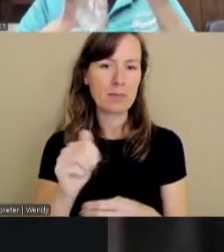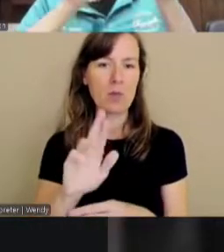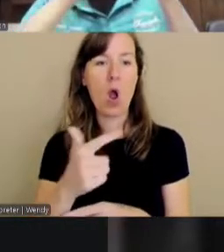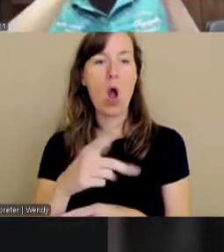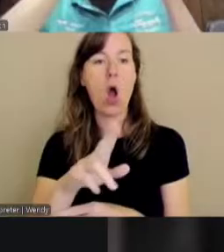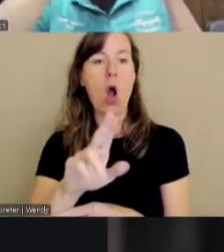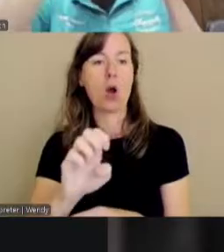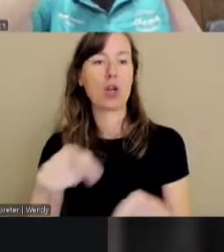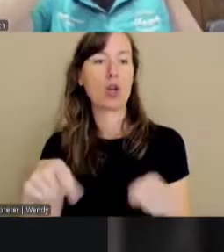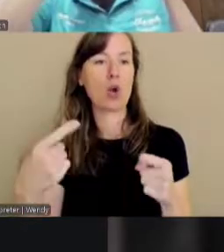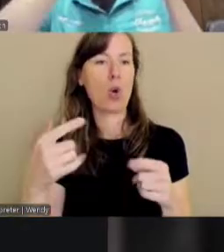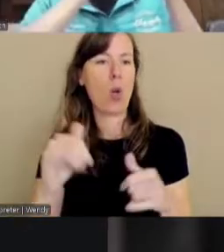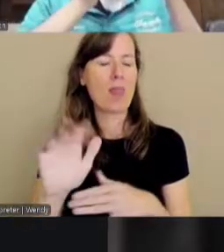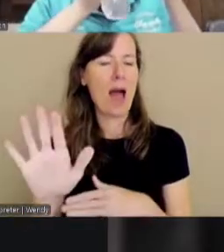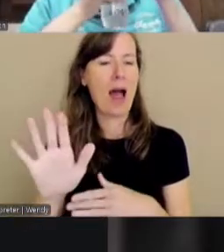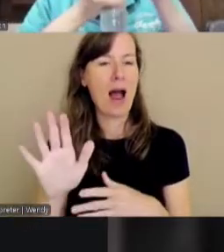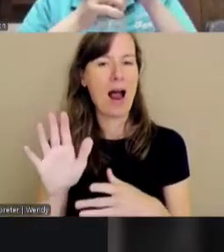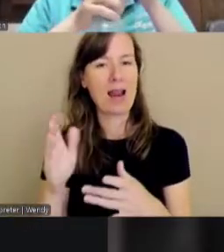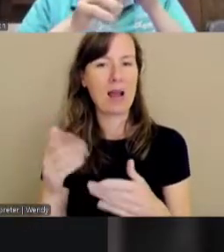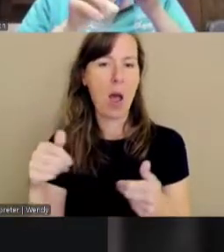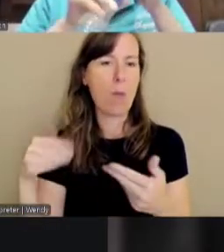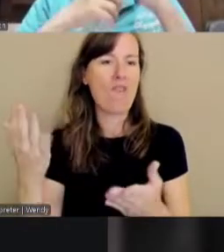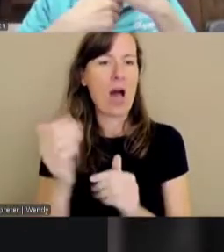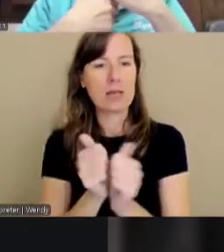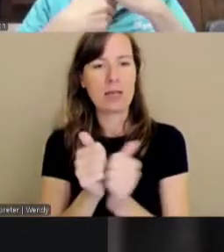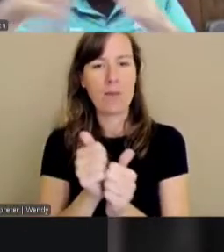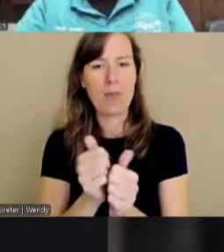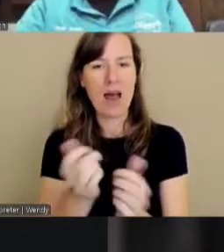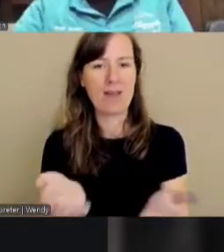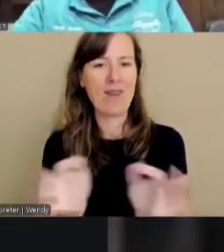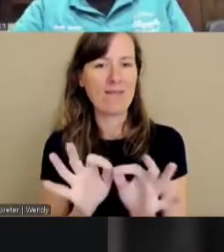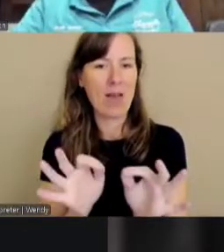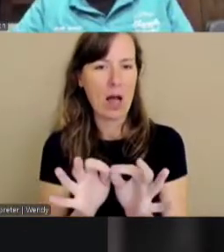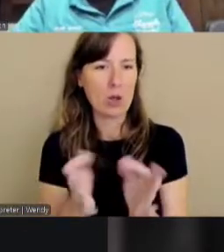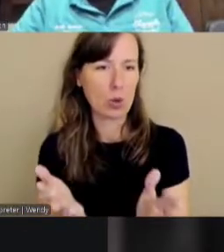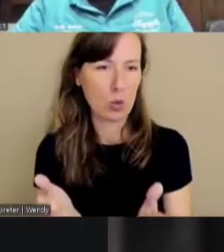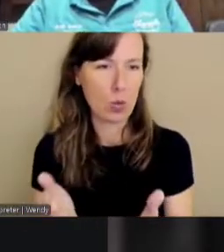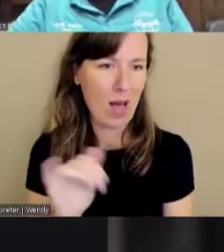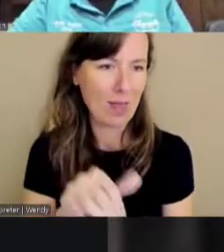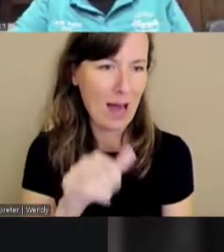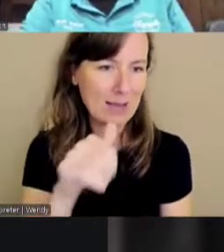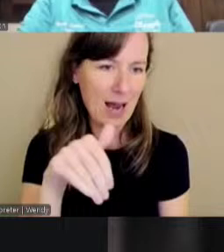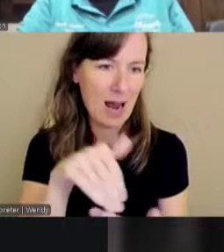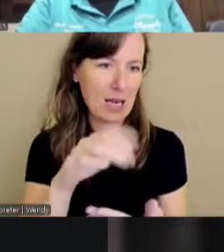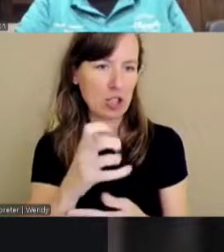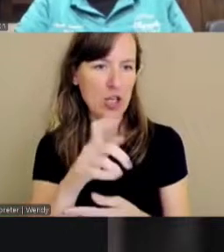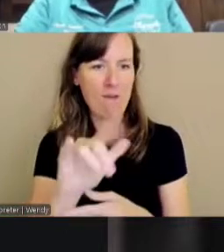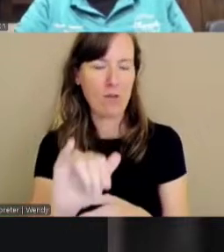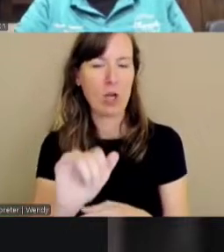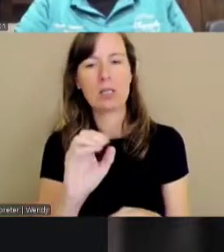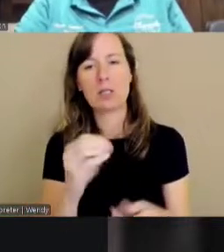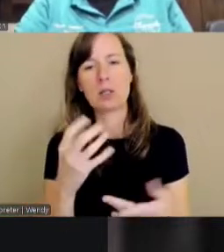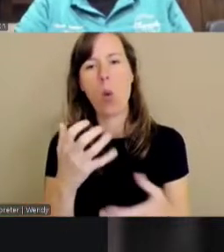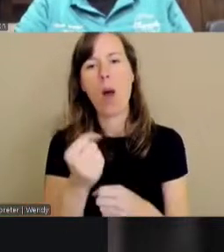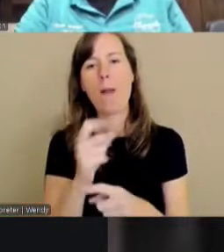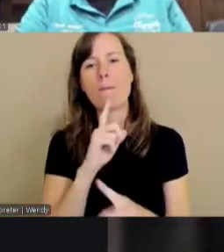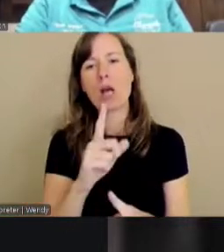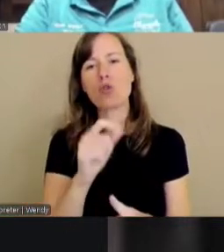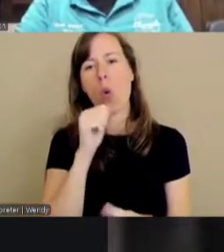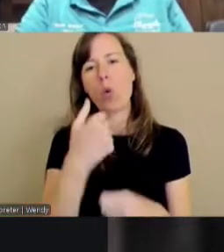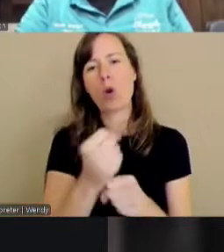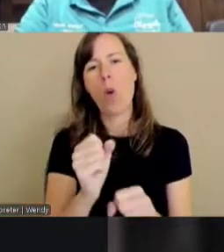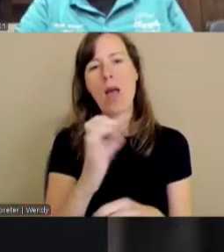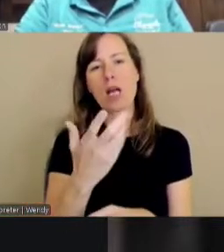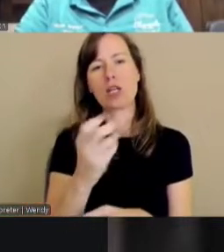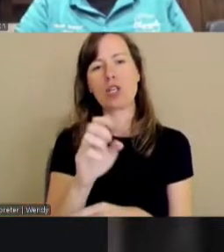competitive value that does not yet exist in Cheverly. So we want to make sure we are not making Cheverly unappealing to